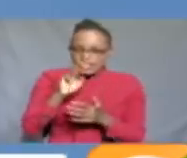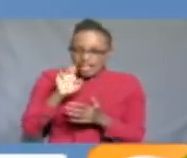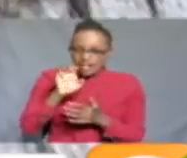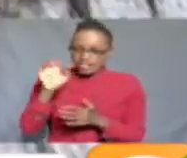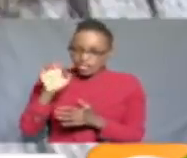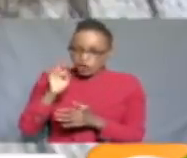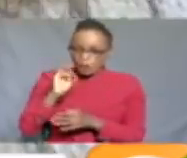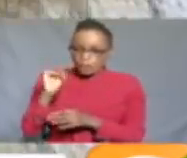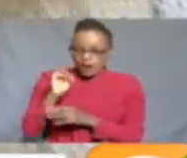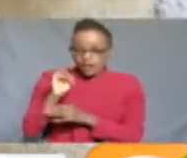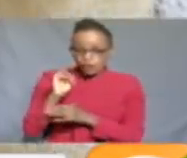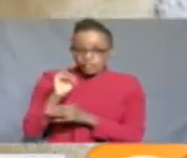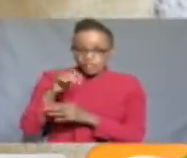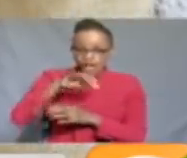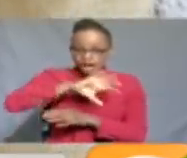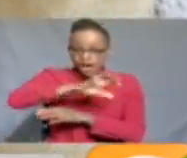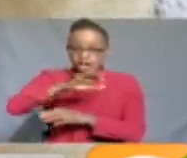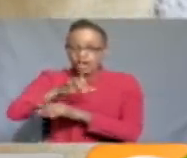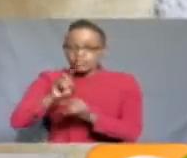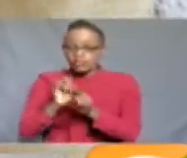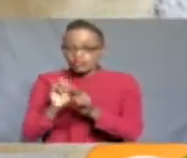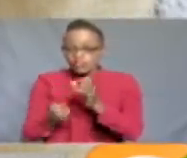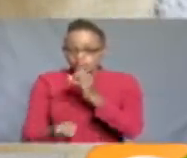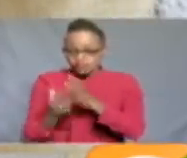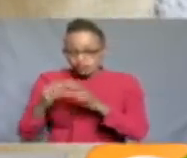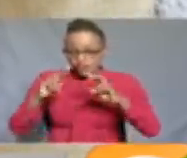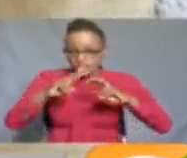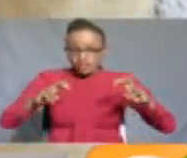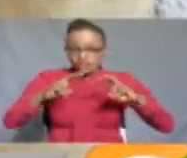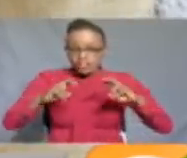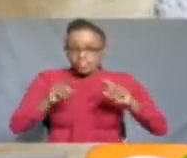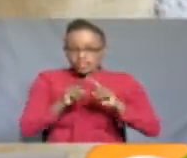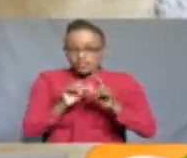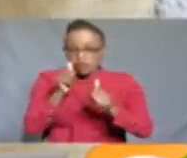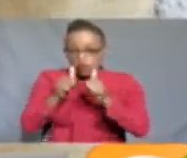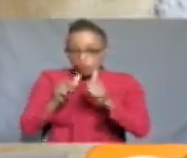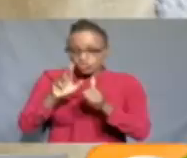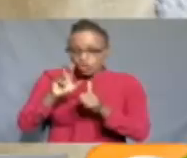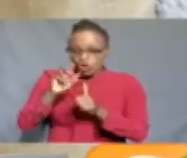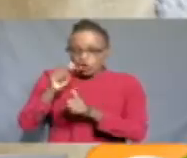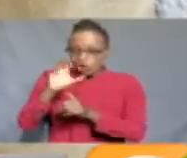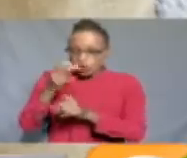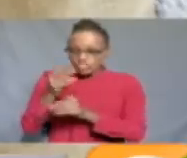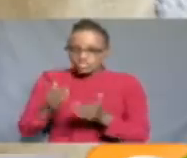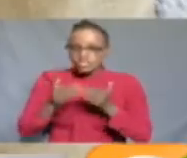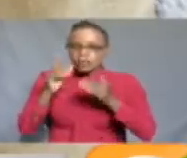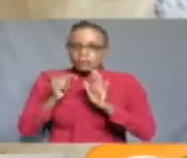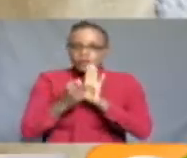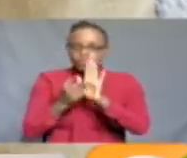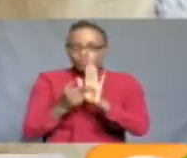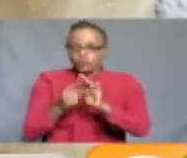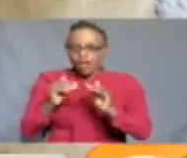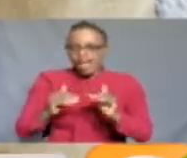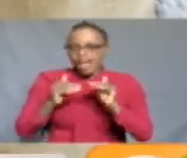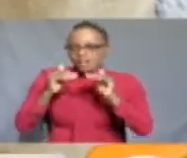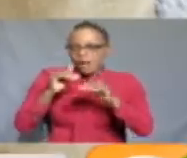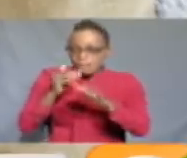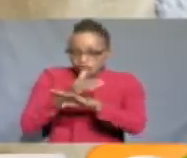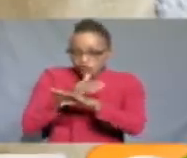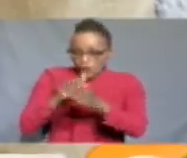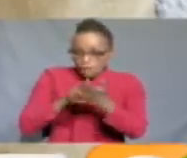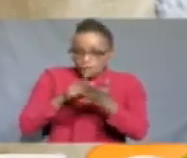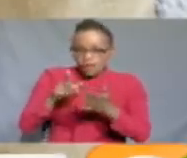County. An expenditure breakdown adduced from the investigations and which Rotich released indicates that an advance payment of